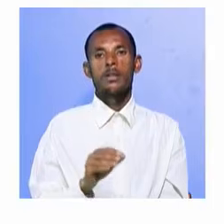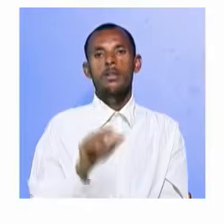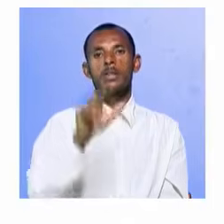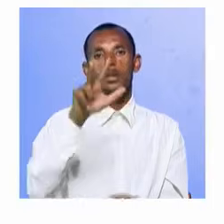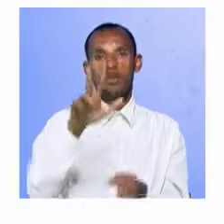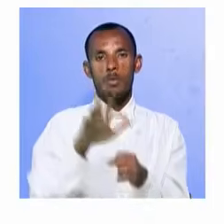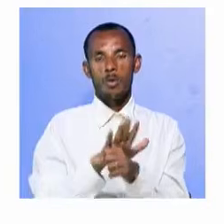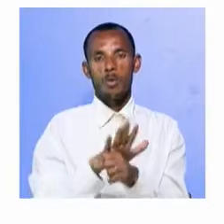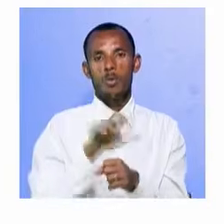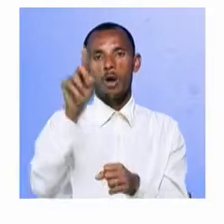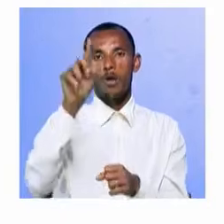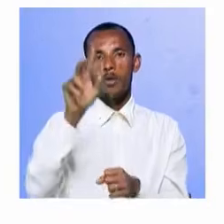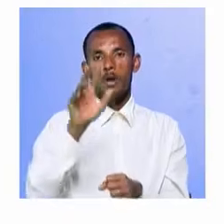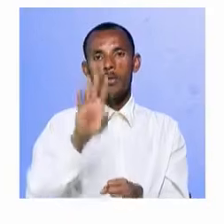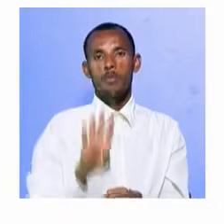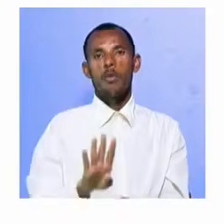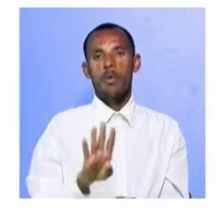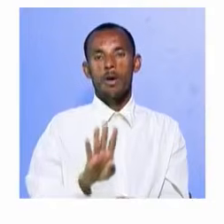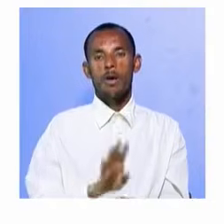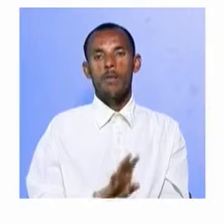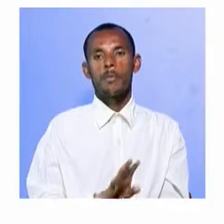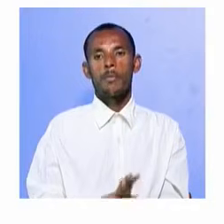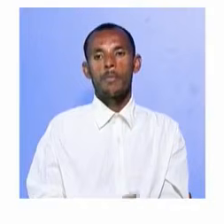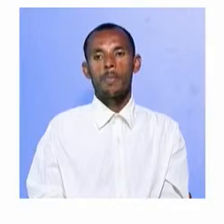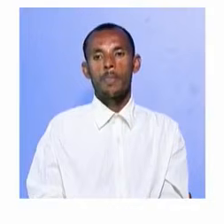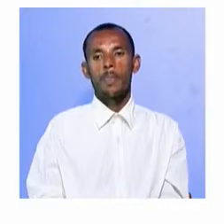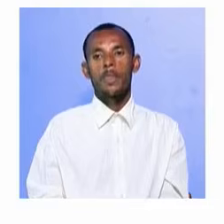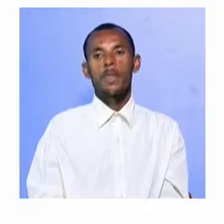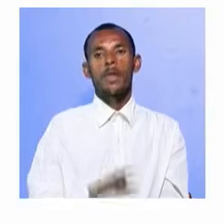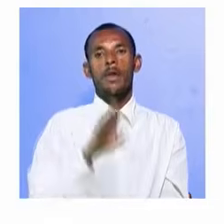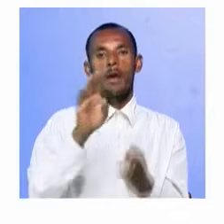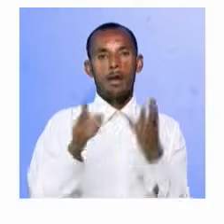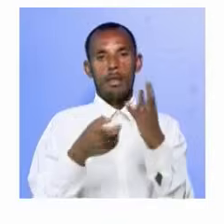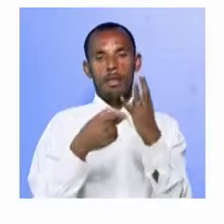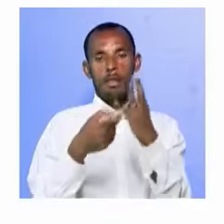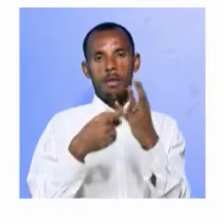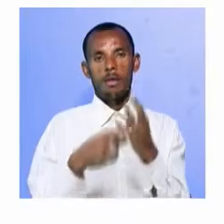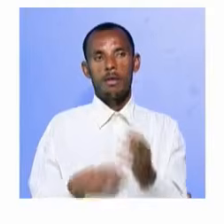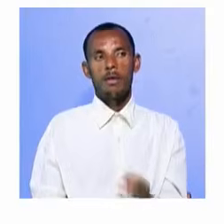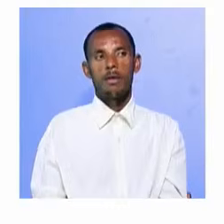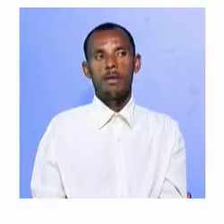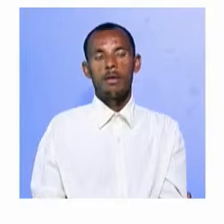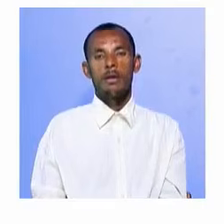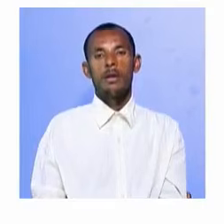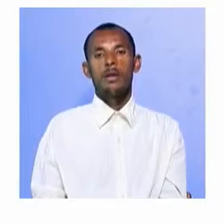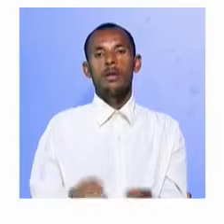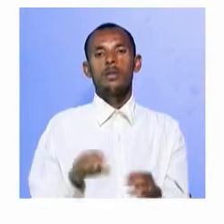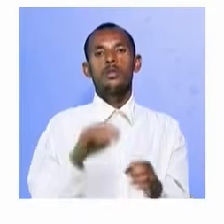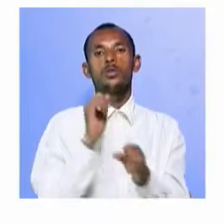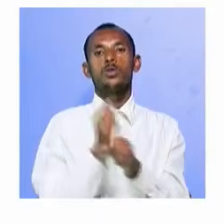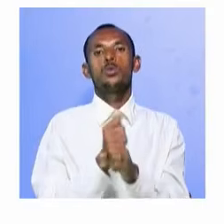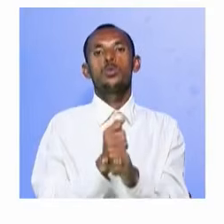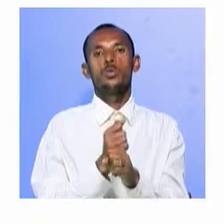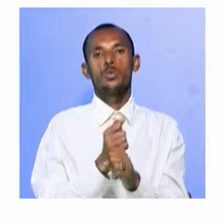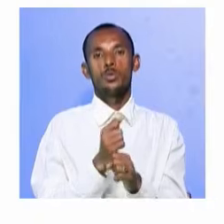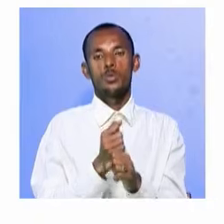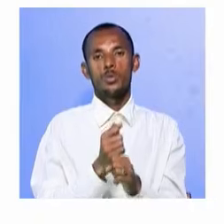3, 1 over 4. The fourth one is do the